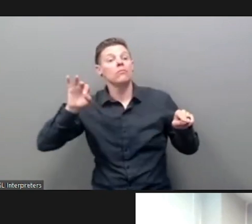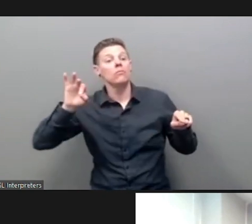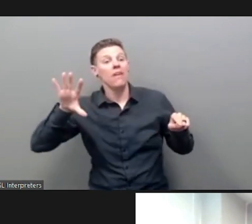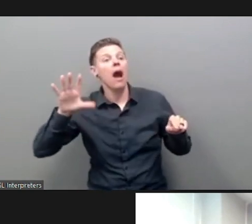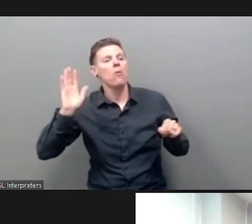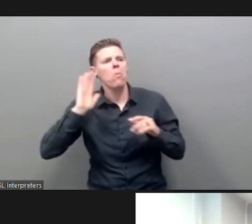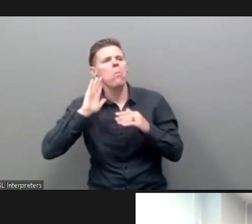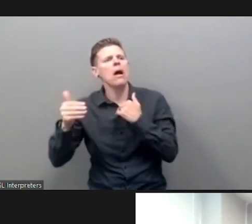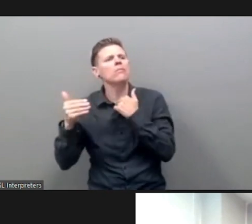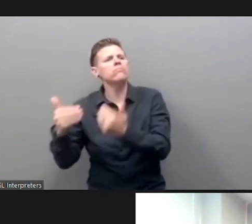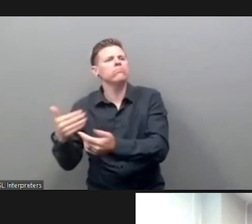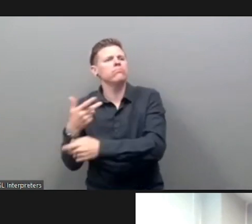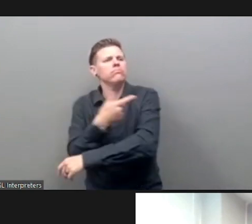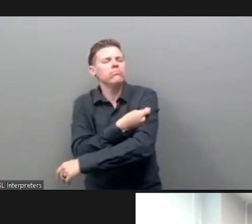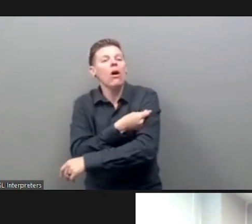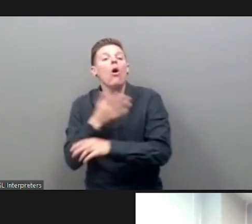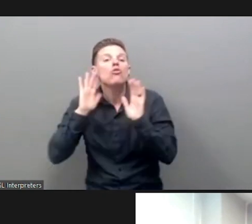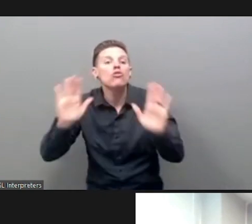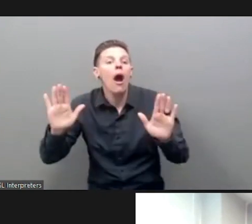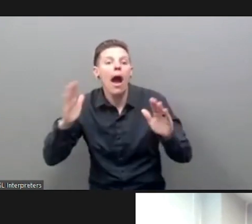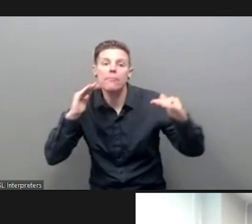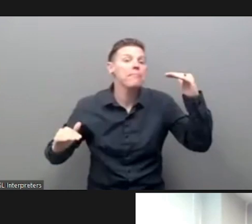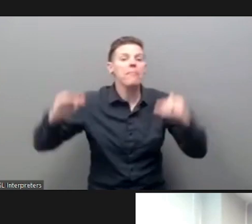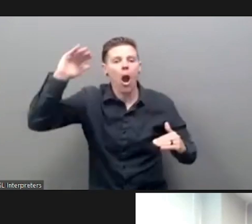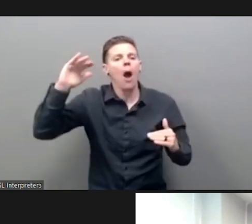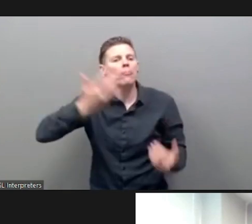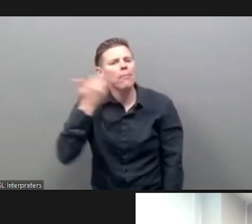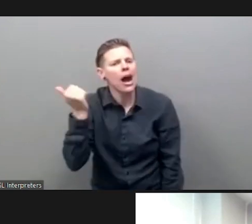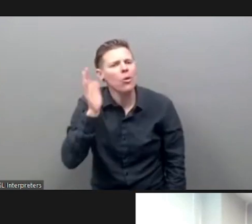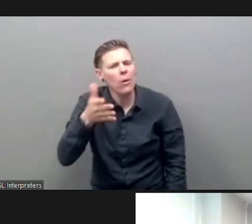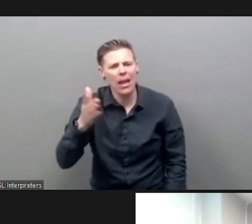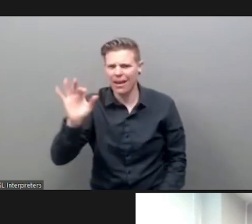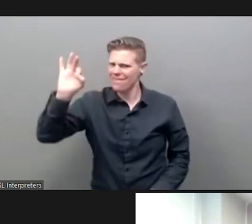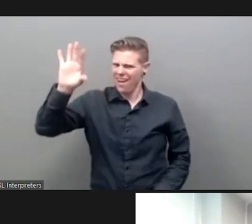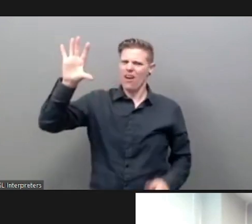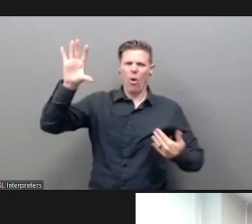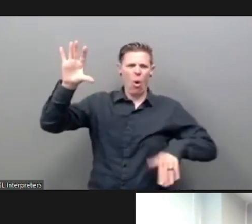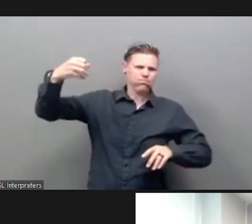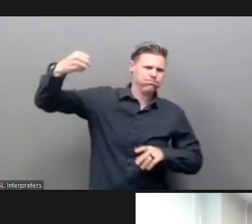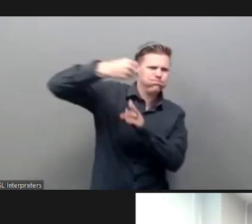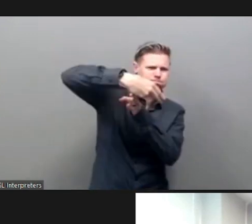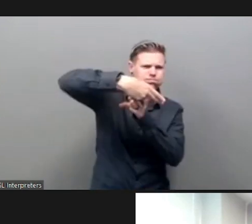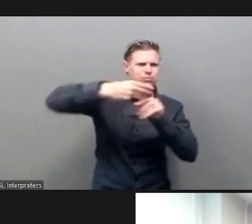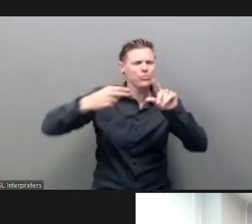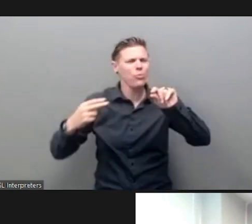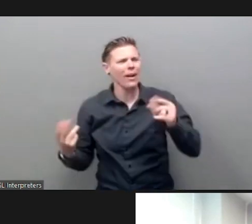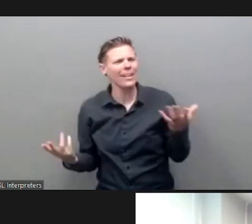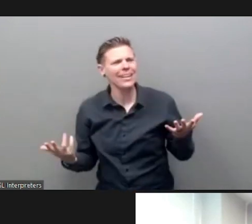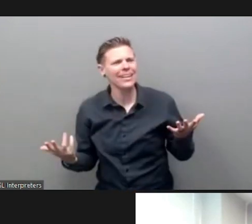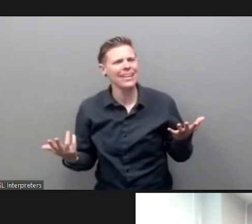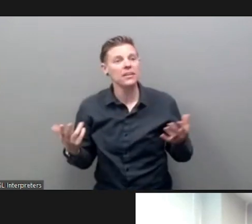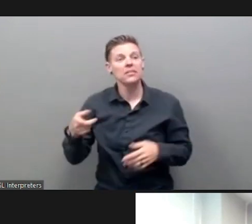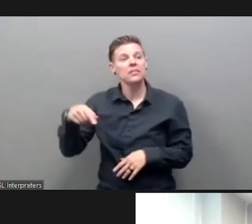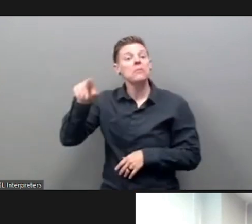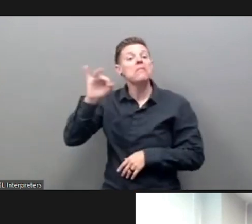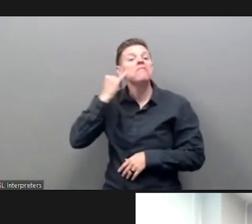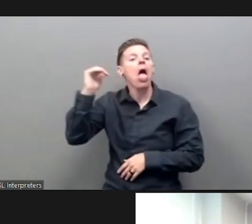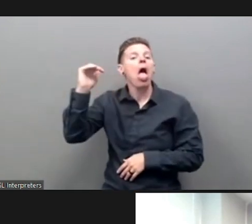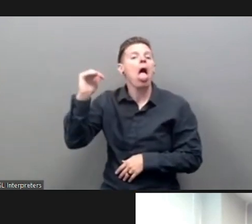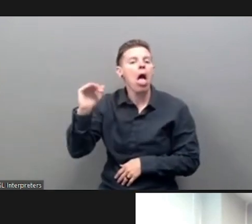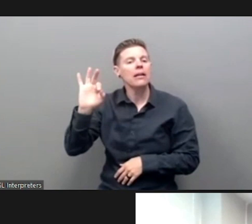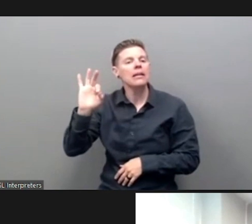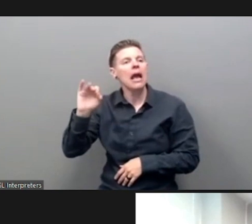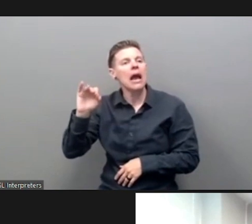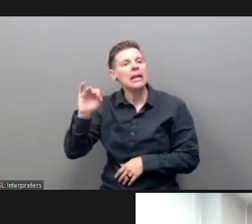90% of people who are eligible for monoclonal antibody treatment actually reached out and got it, which